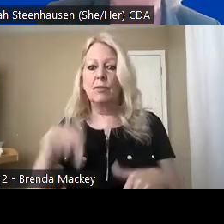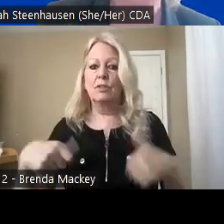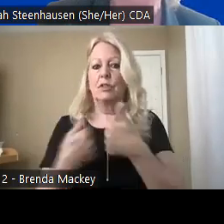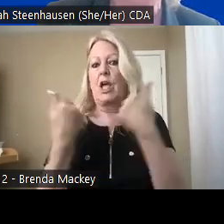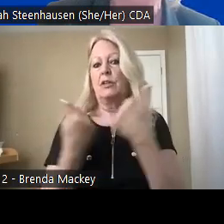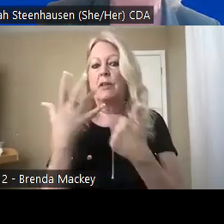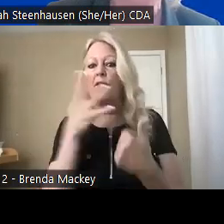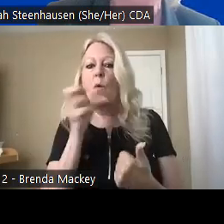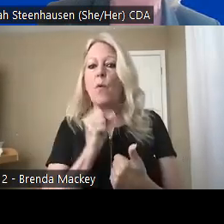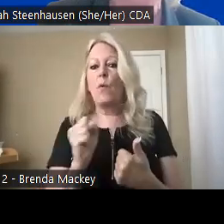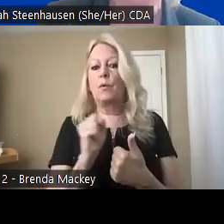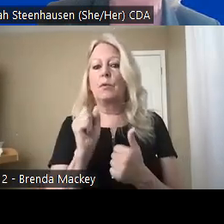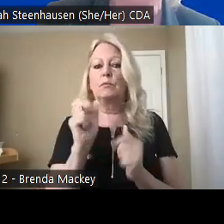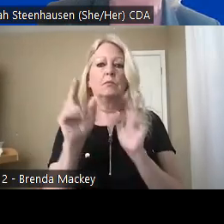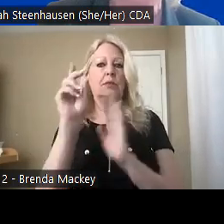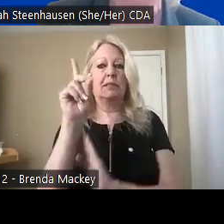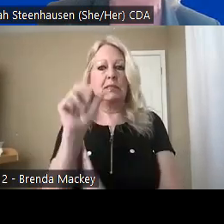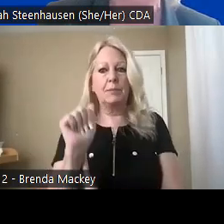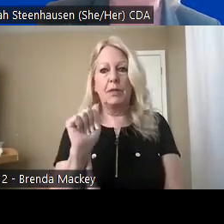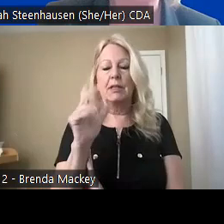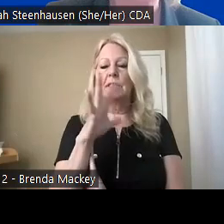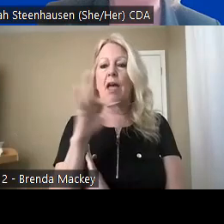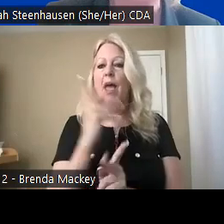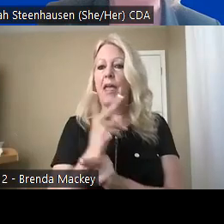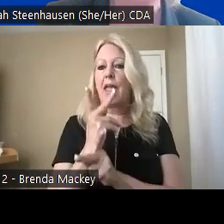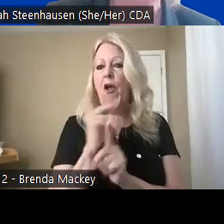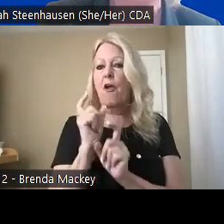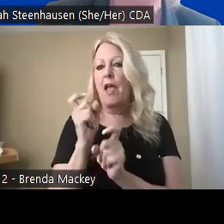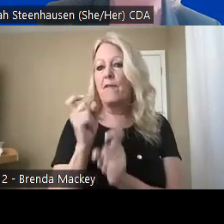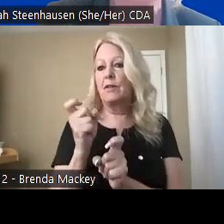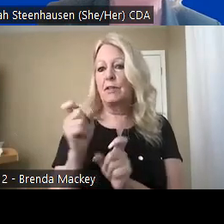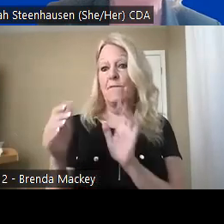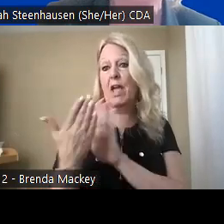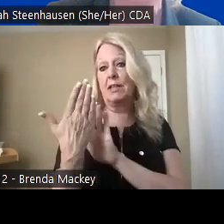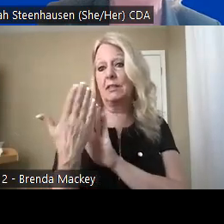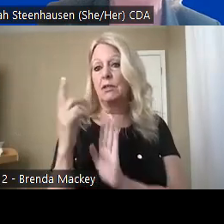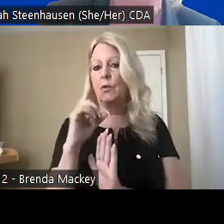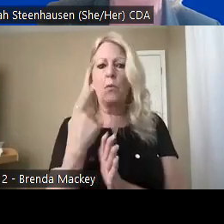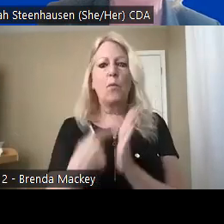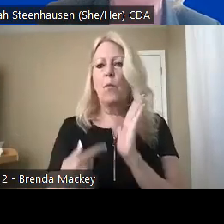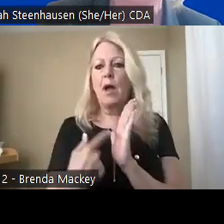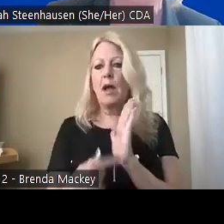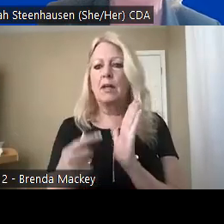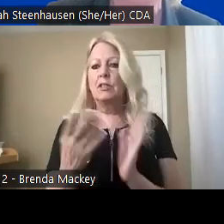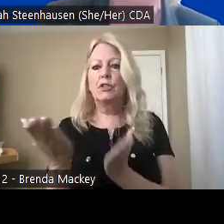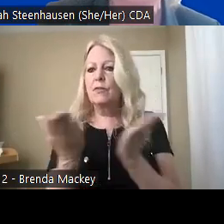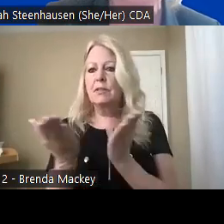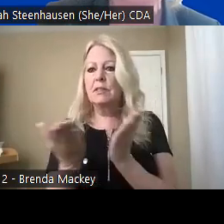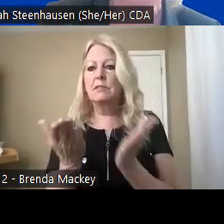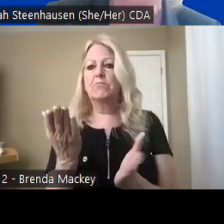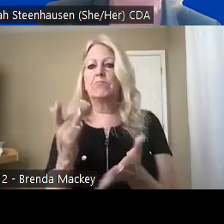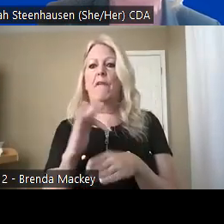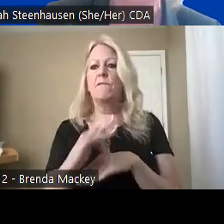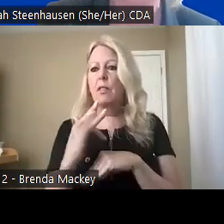older adults, people with disabilities, and caregivers face just in trying to understand what services are available, what their benefits are that they